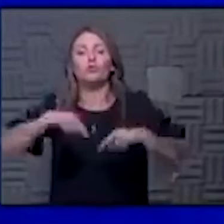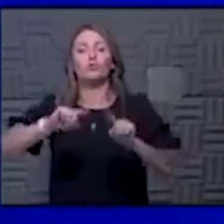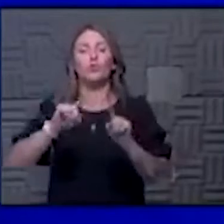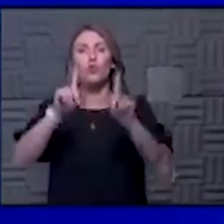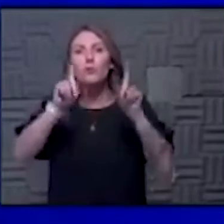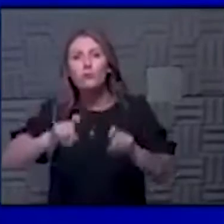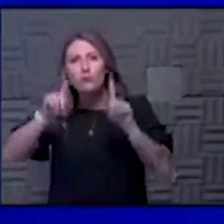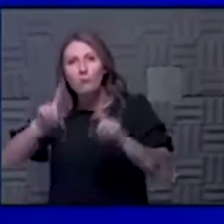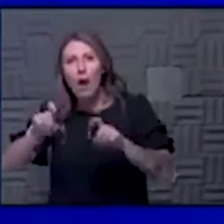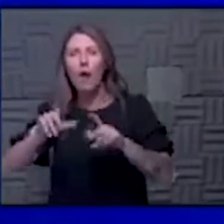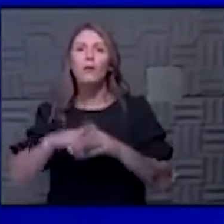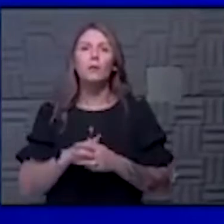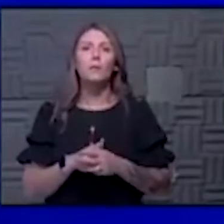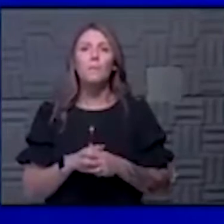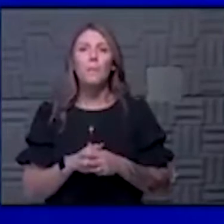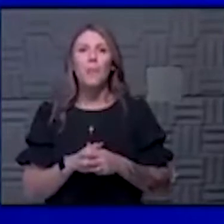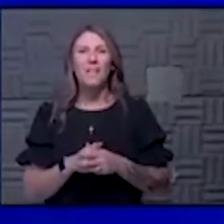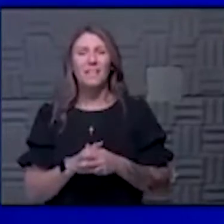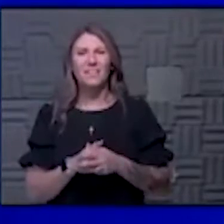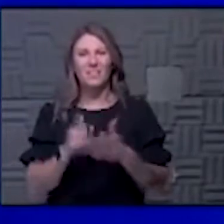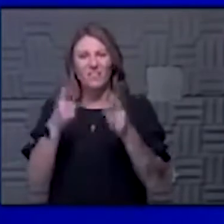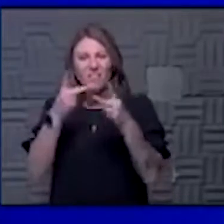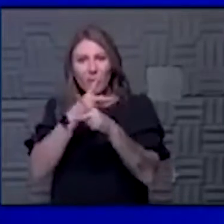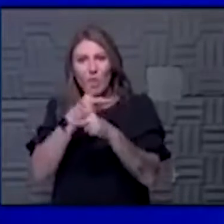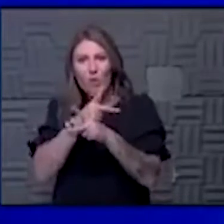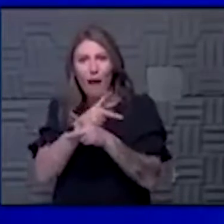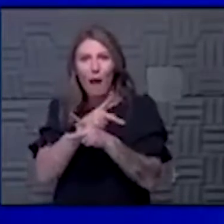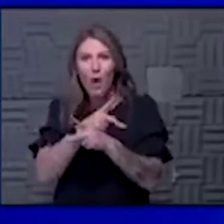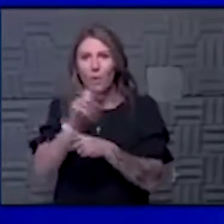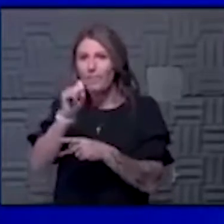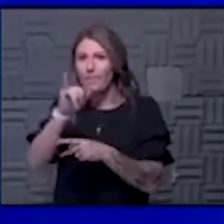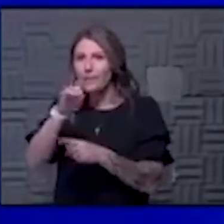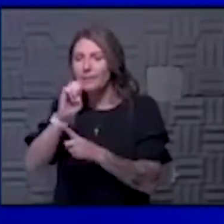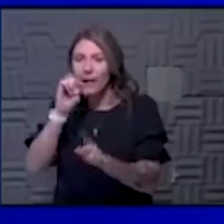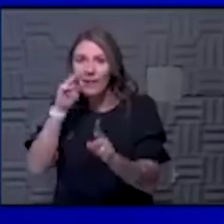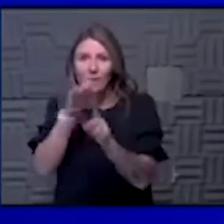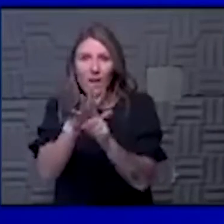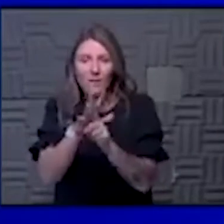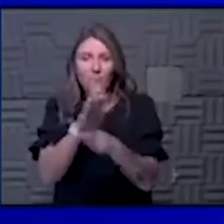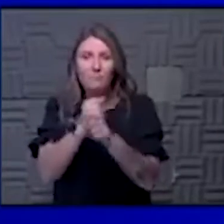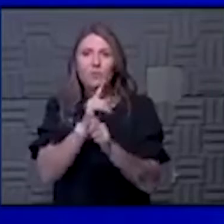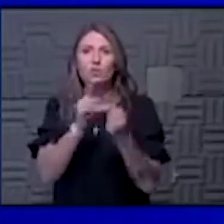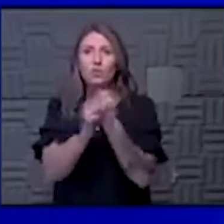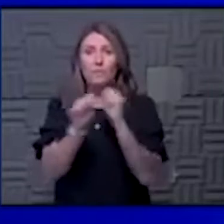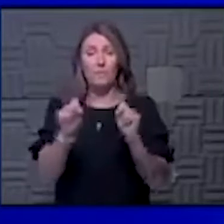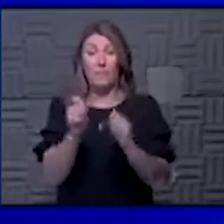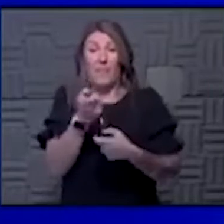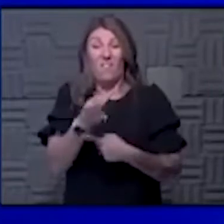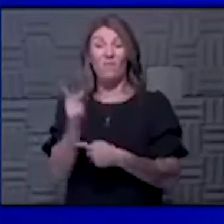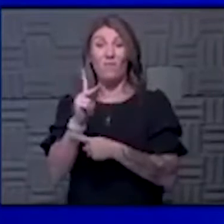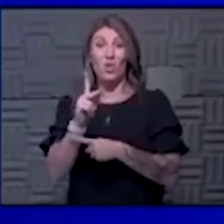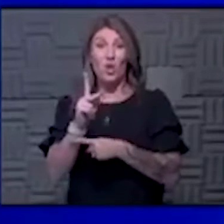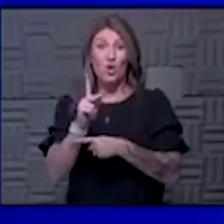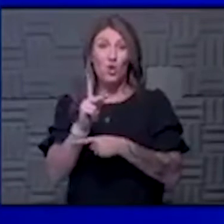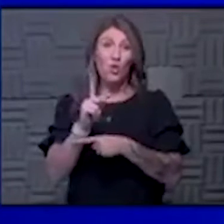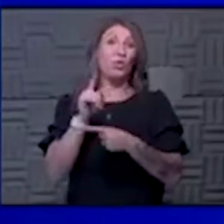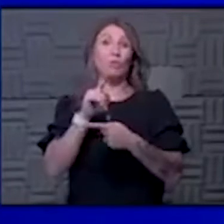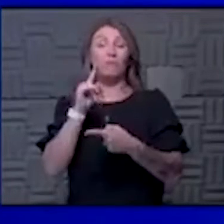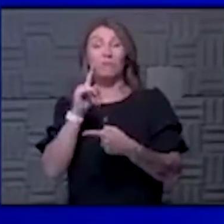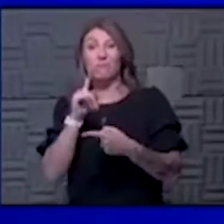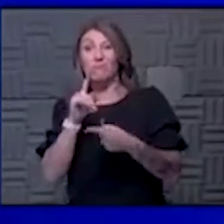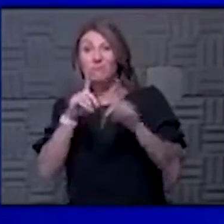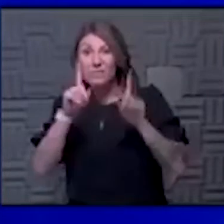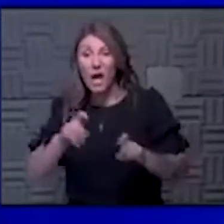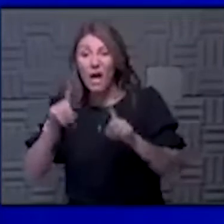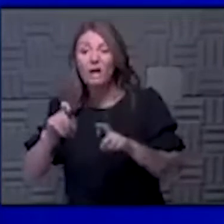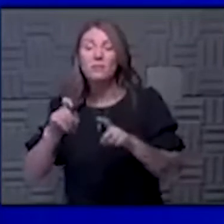find the side effects to make sure that they are safe. In fact, a couple of those vaccine trials got temporarily halted because there are